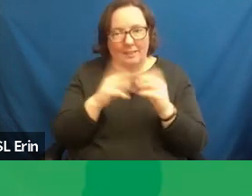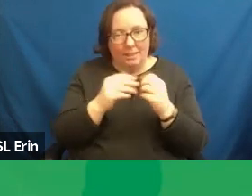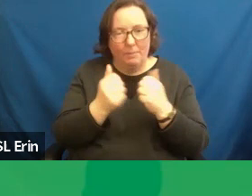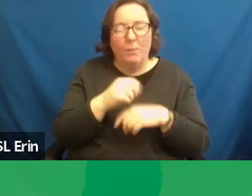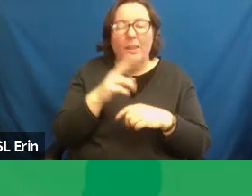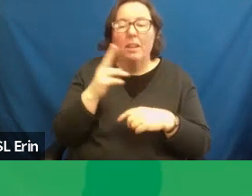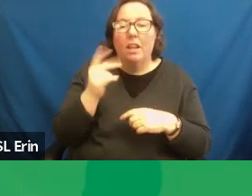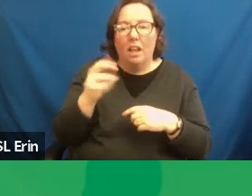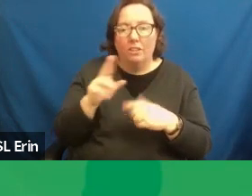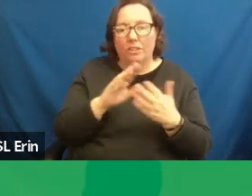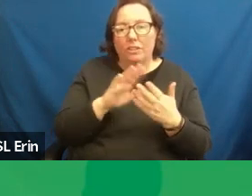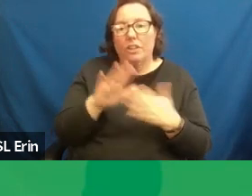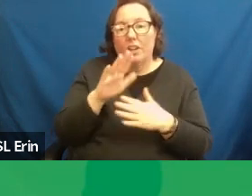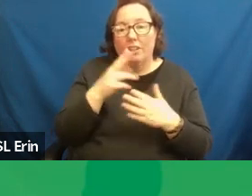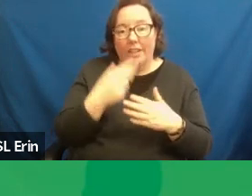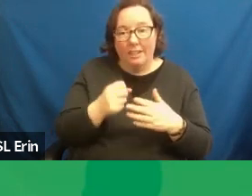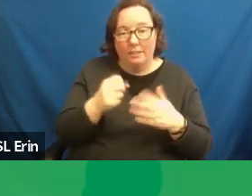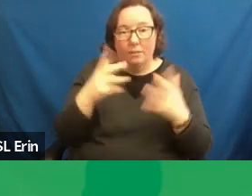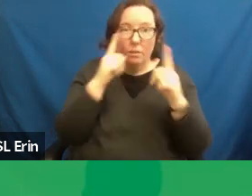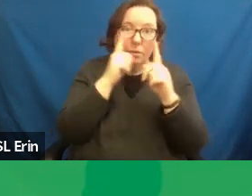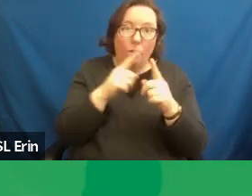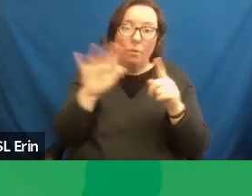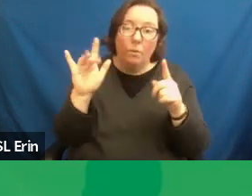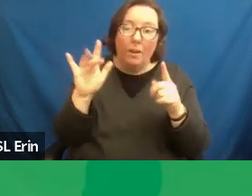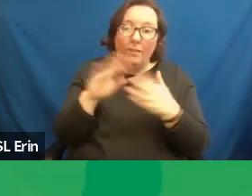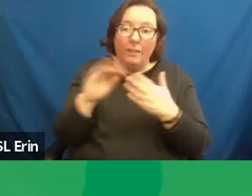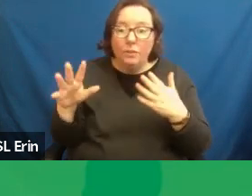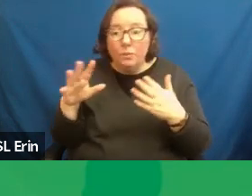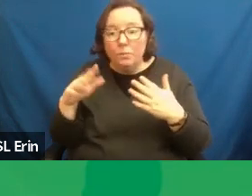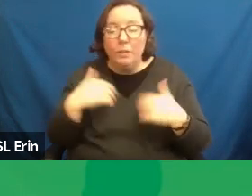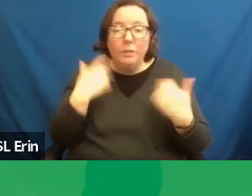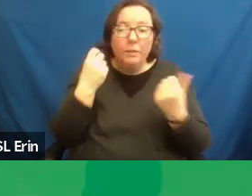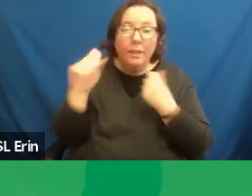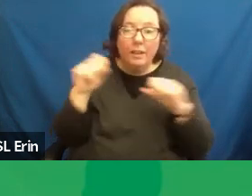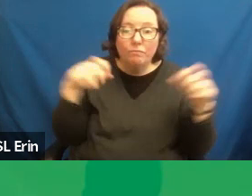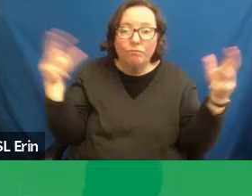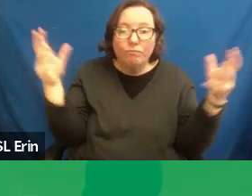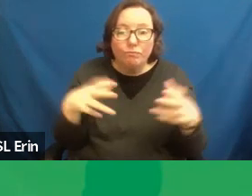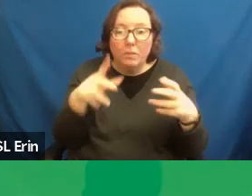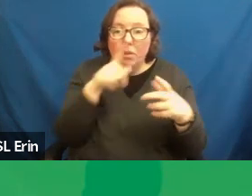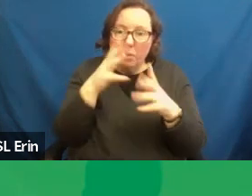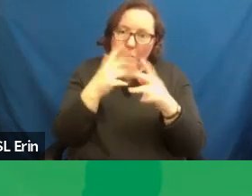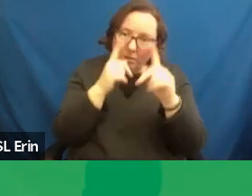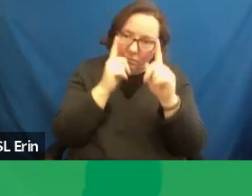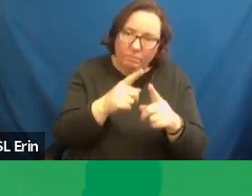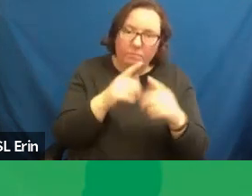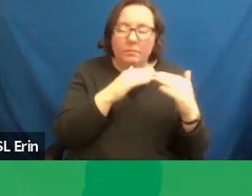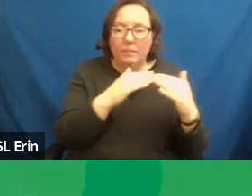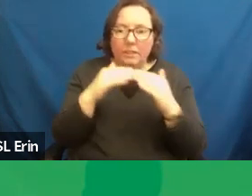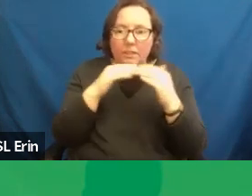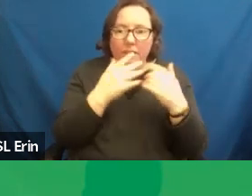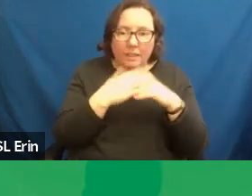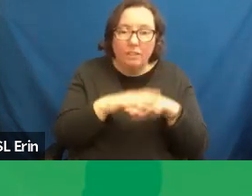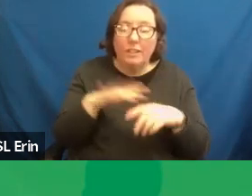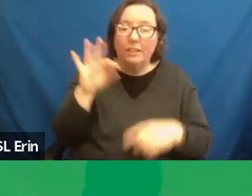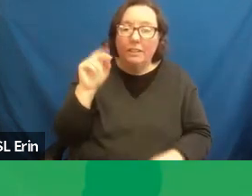to have 25 students and youth activists who wanted to push forward on activism and integration. On February 25th,